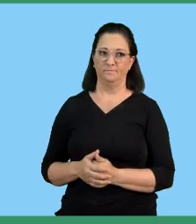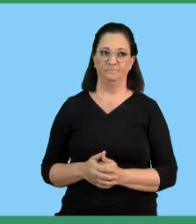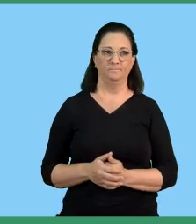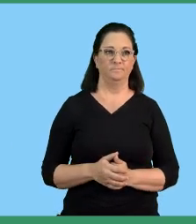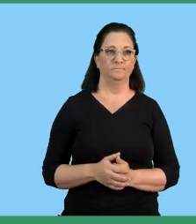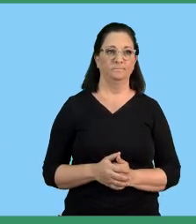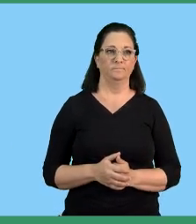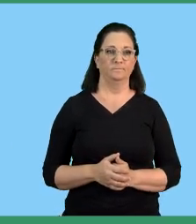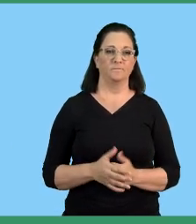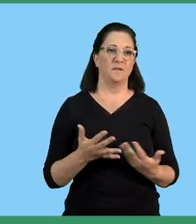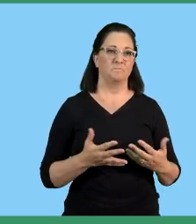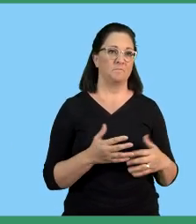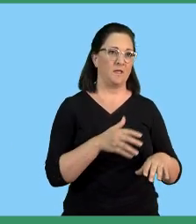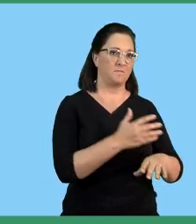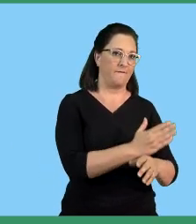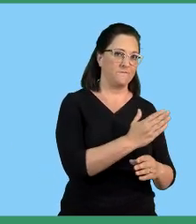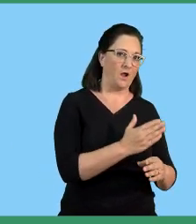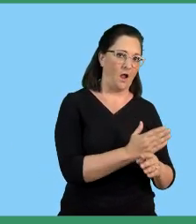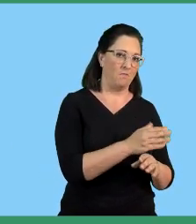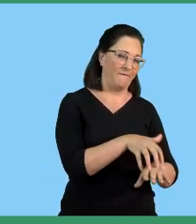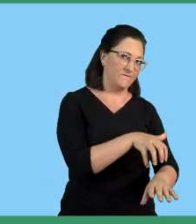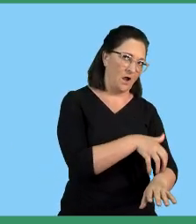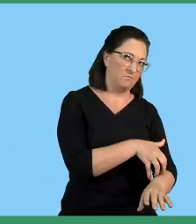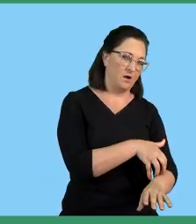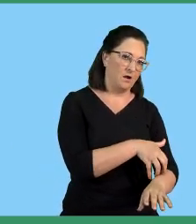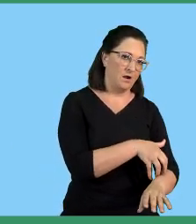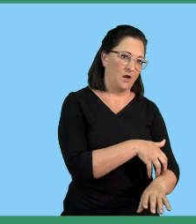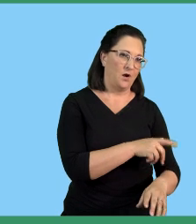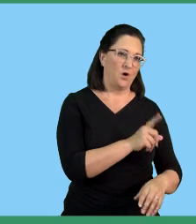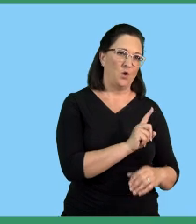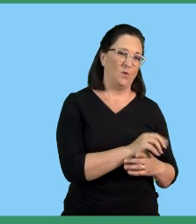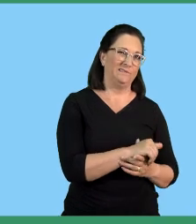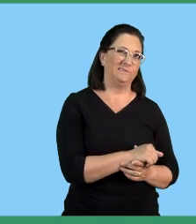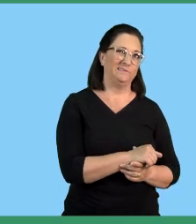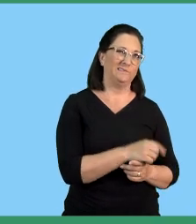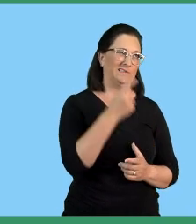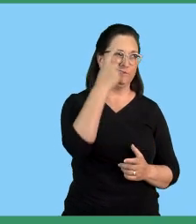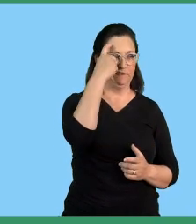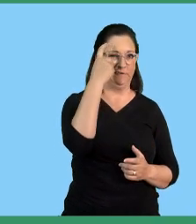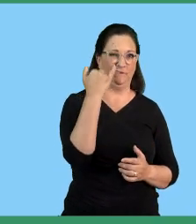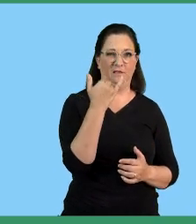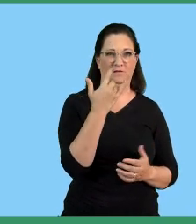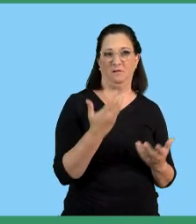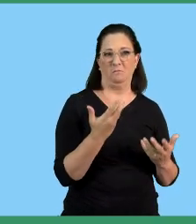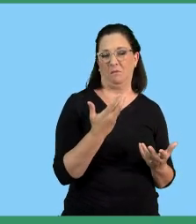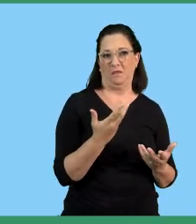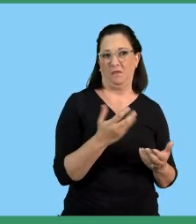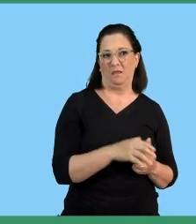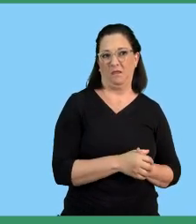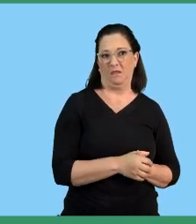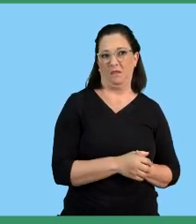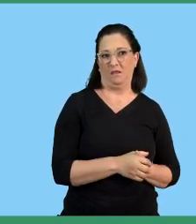does this mean now? Say a farmer, you're farming what? Let's say, I can't think of anything right now. Let's say it's